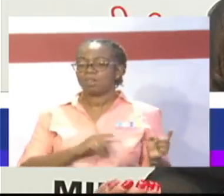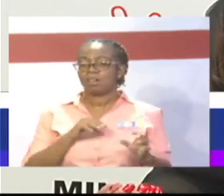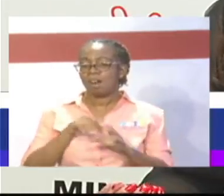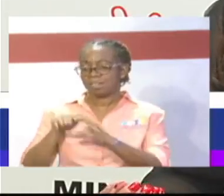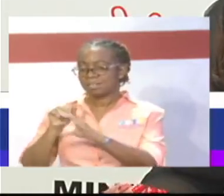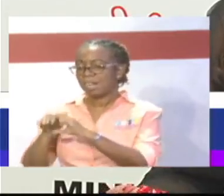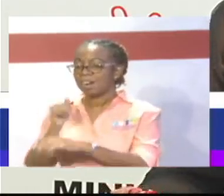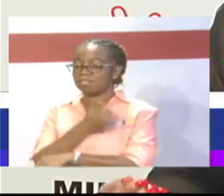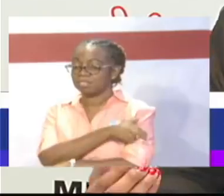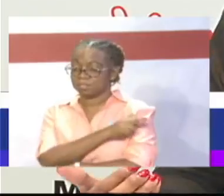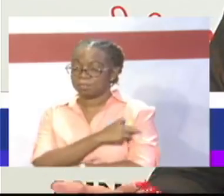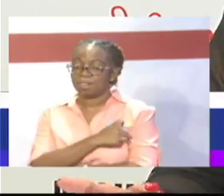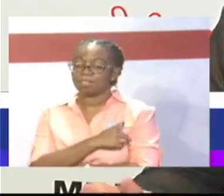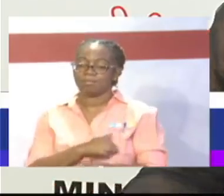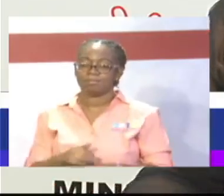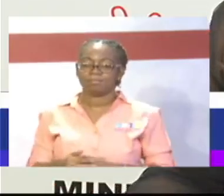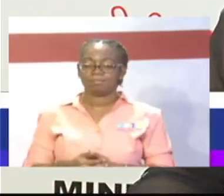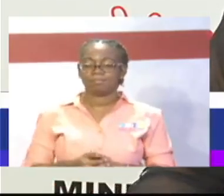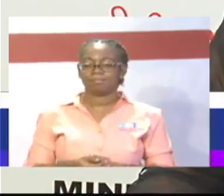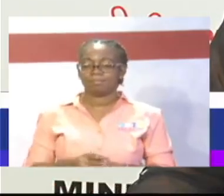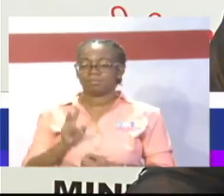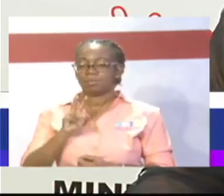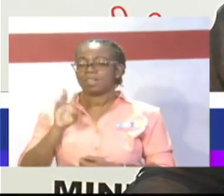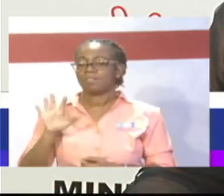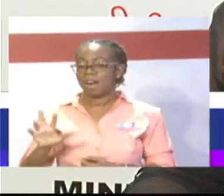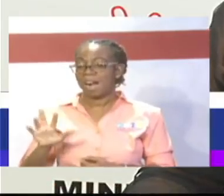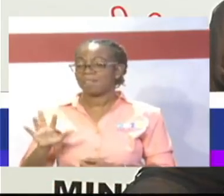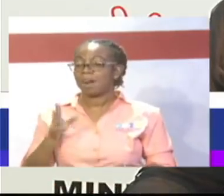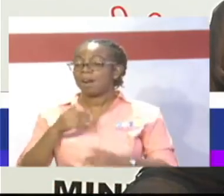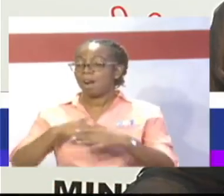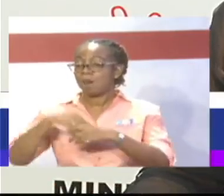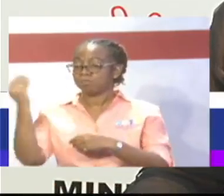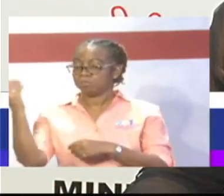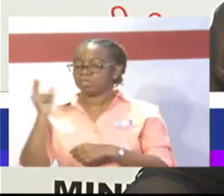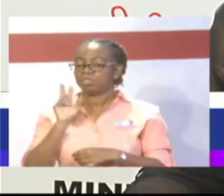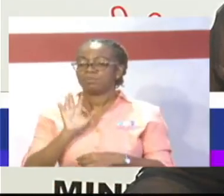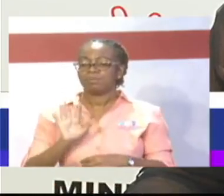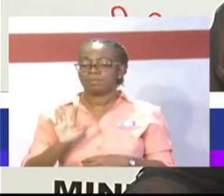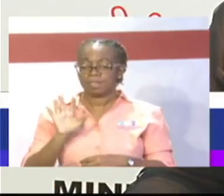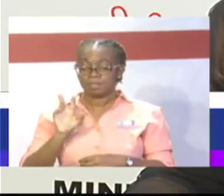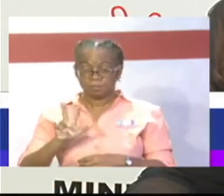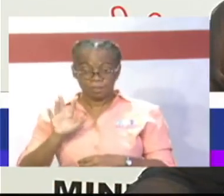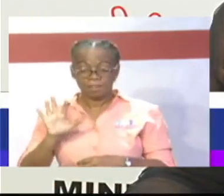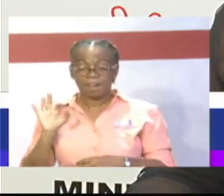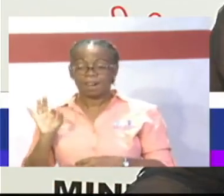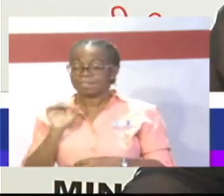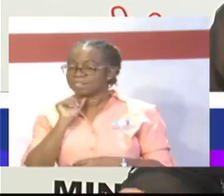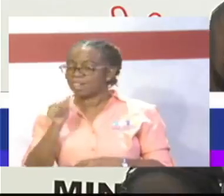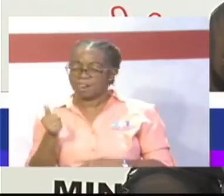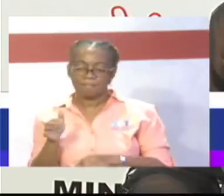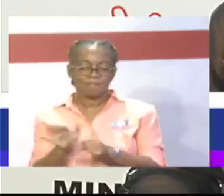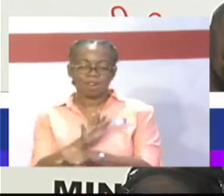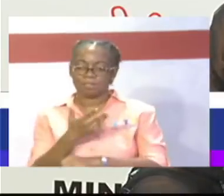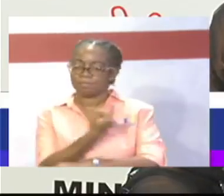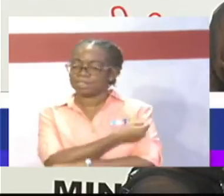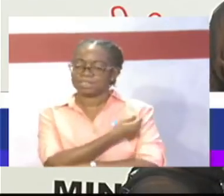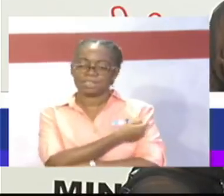that includes ward level patients, 25 out of the 29, or 86%, are not fully